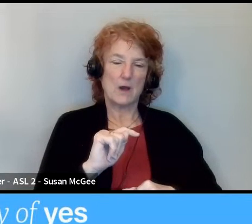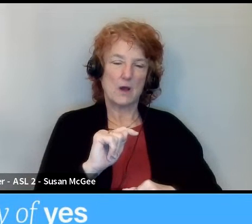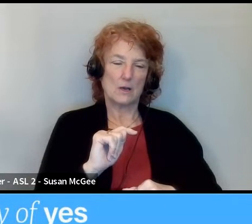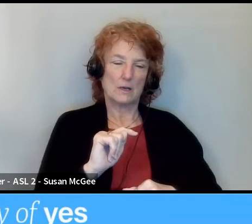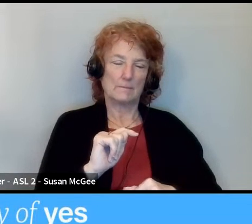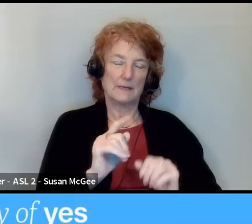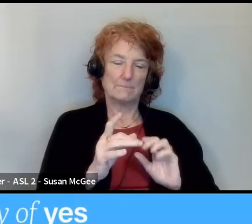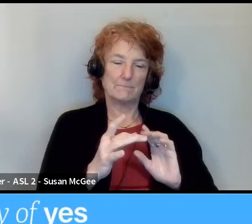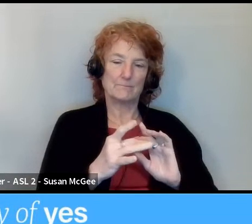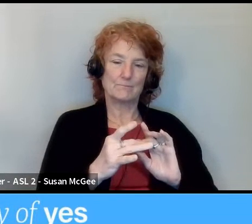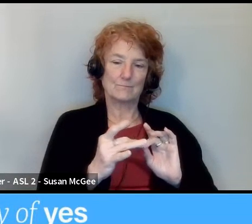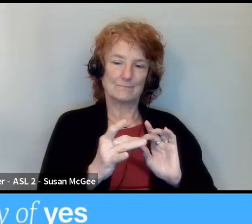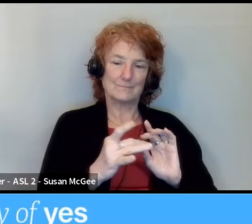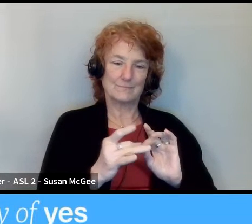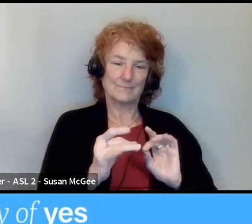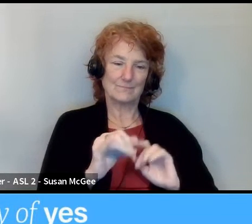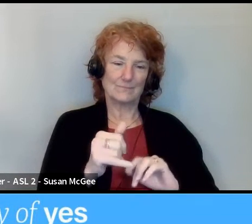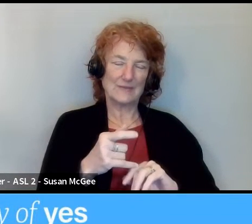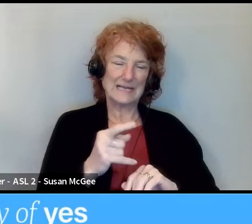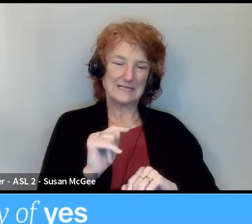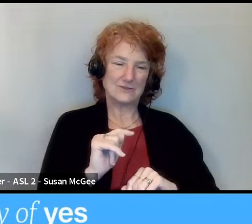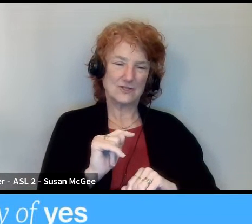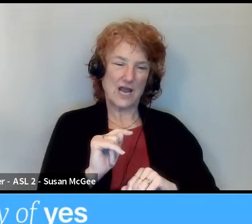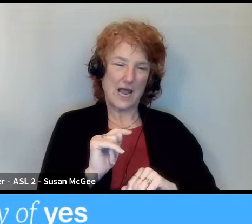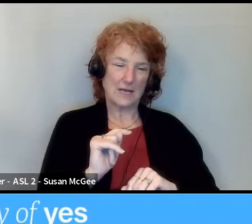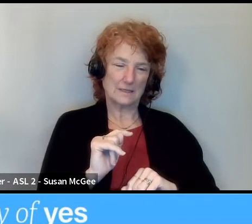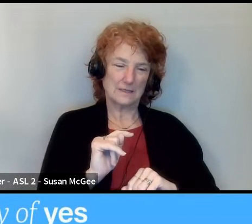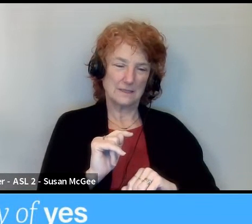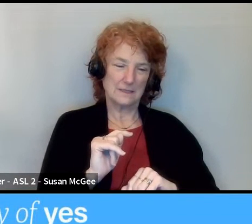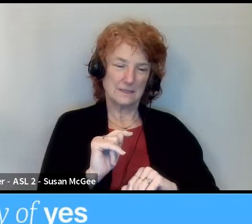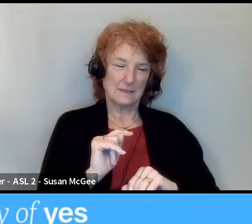chat, and Veronica, I'd love for you to talk a little bit about this.